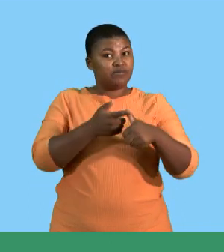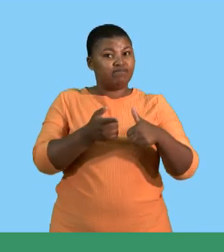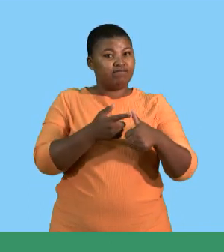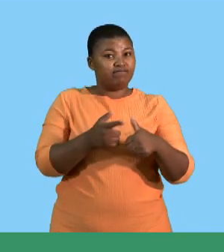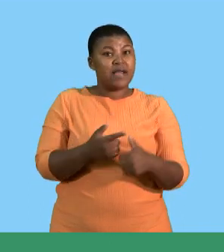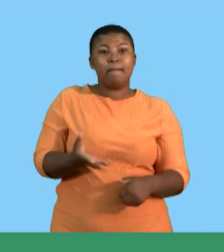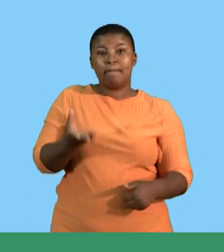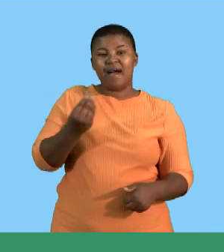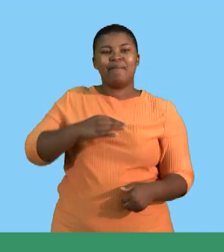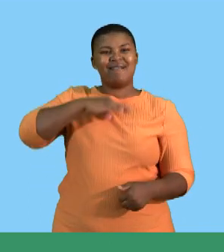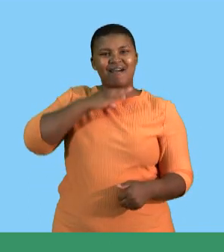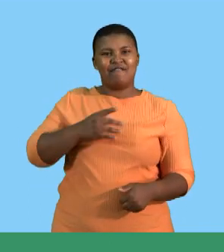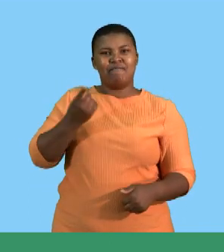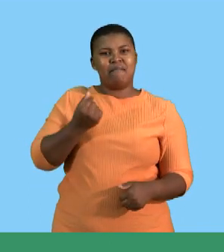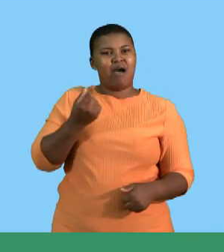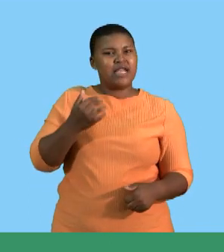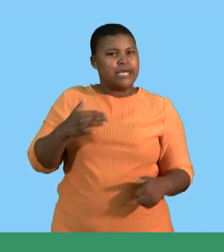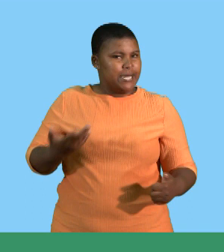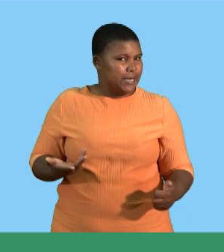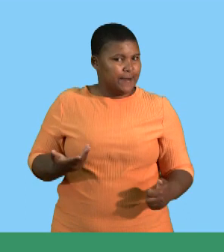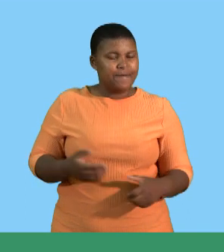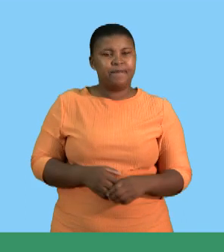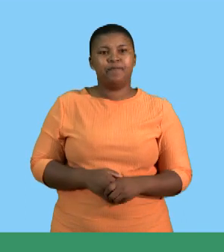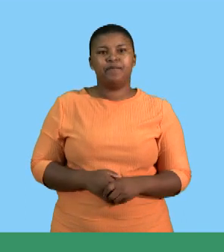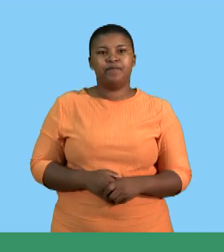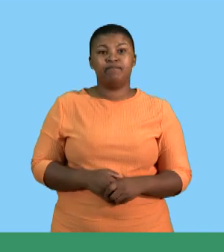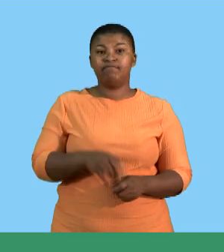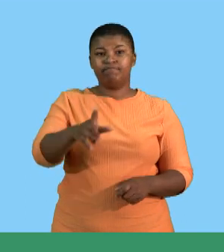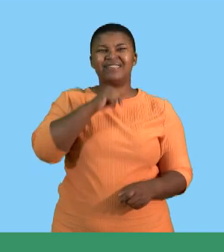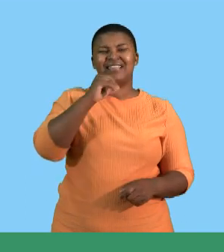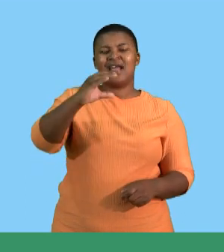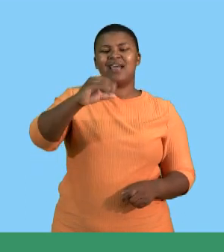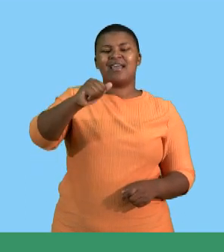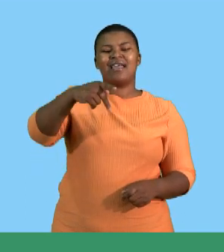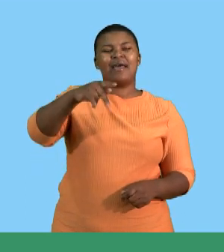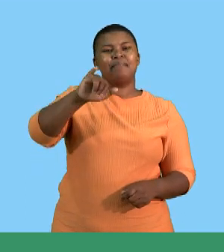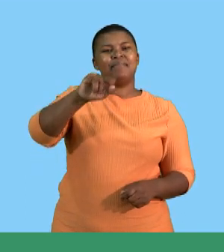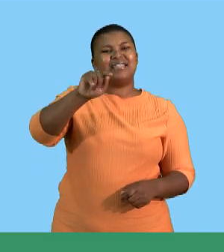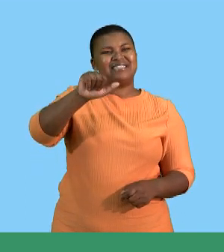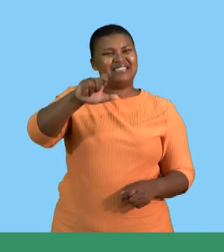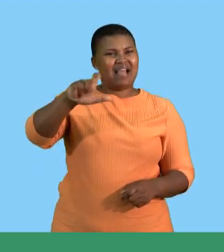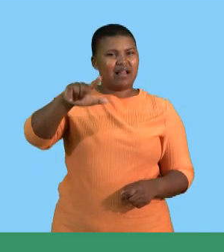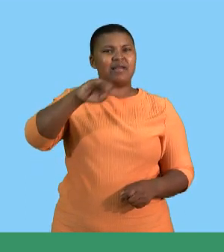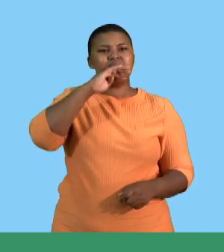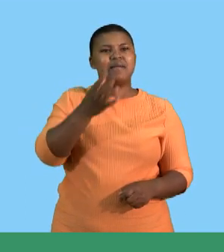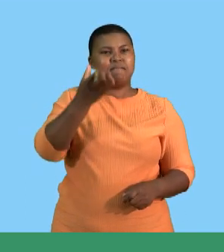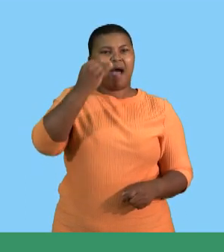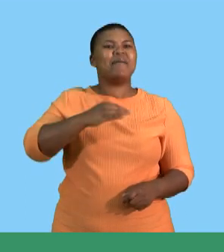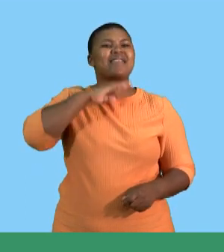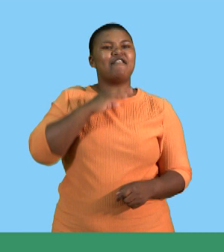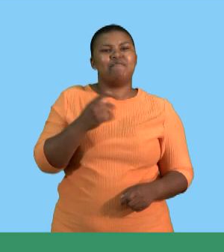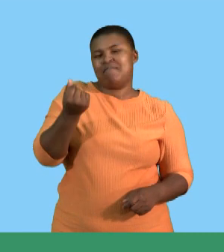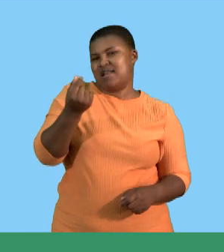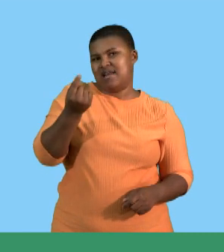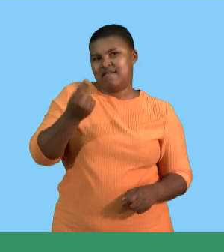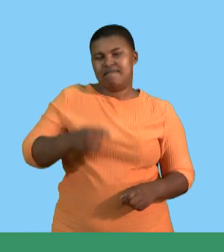tasks that is indicated in the budget. Okay, so the first indicator then will be that they have gotten enough money, or